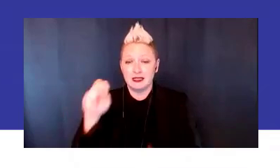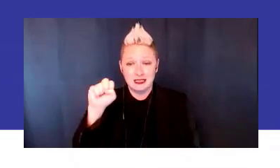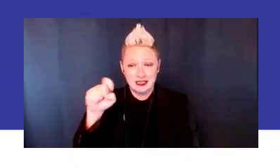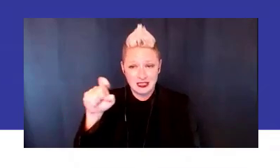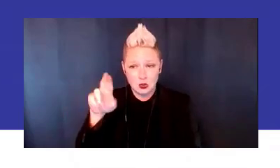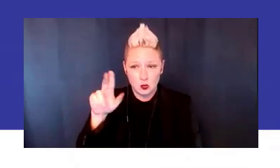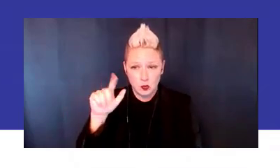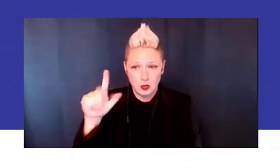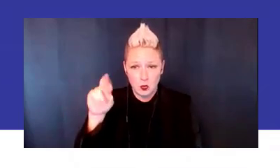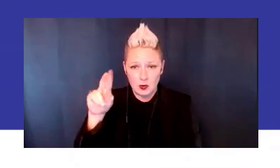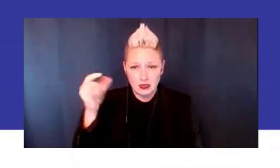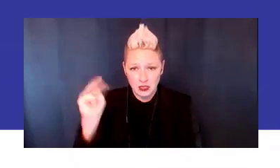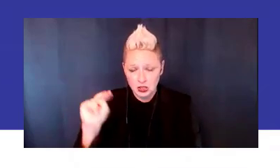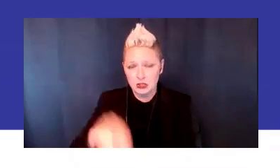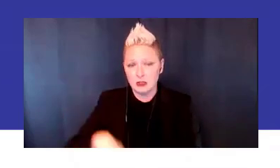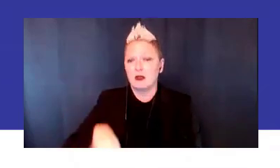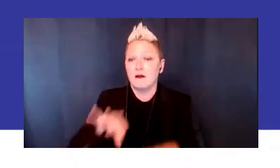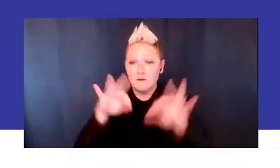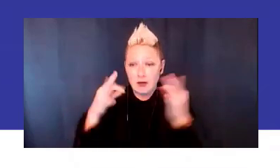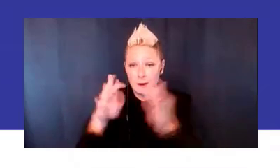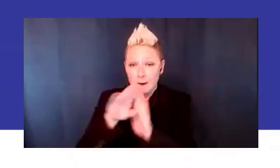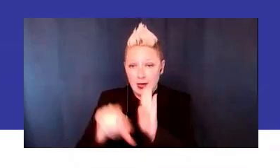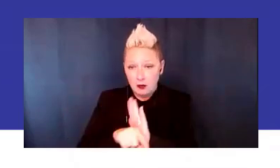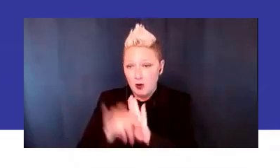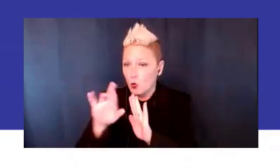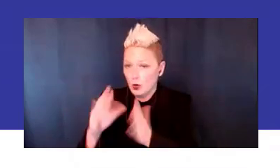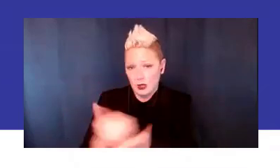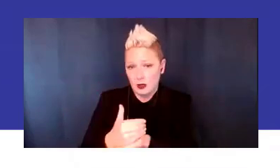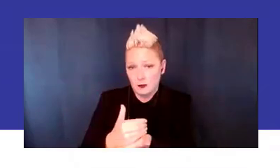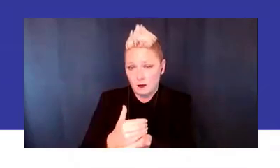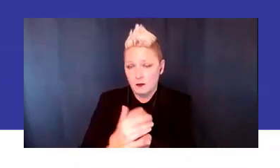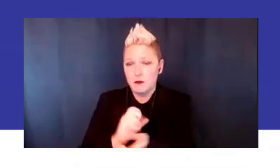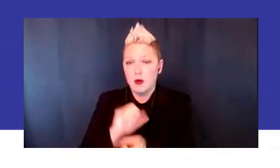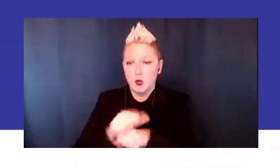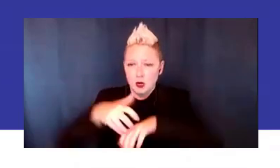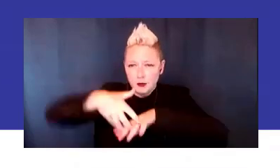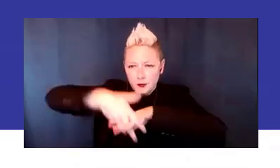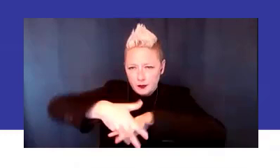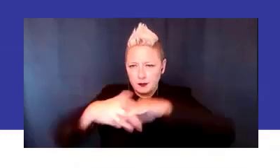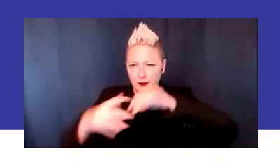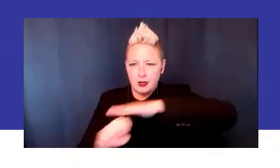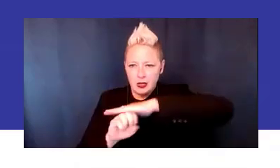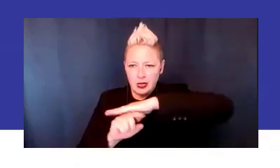background, and/or family income. Grounding all of our work within an equity framework